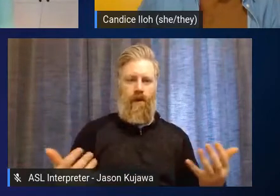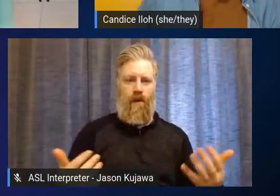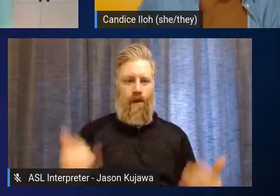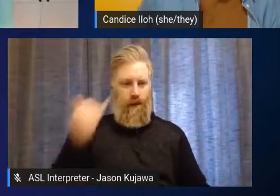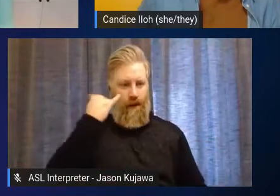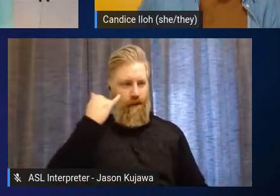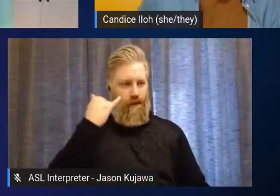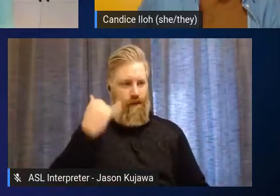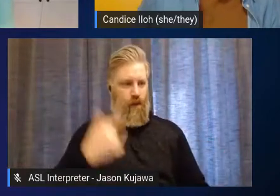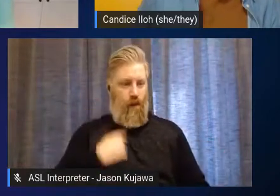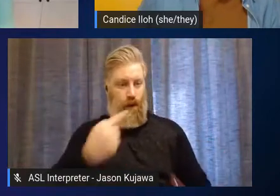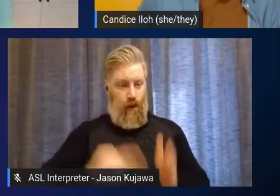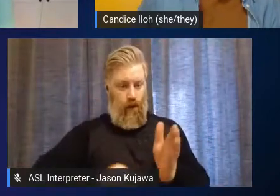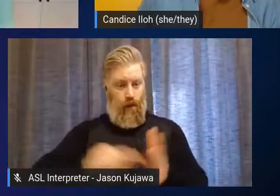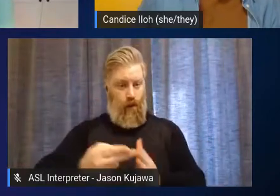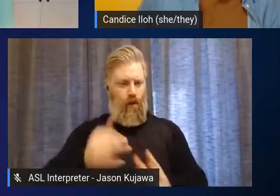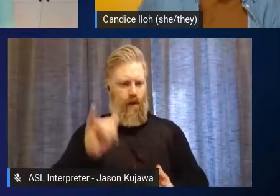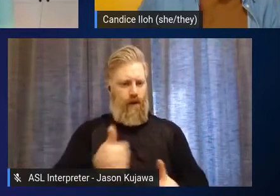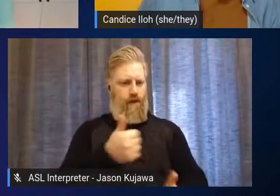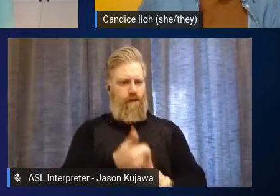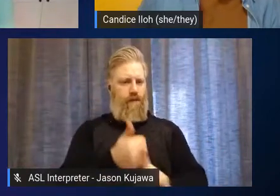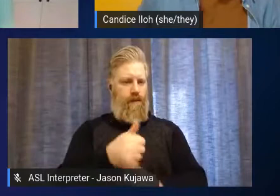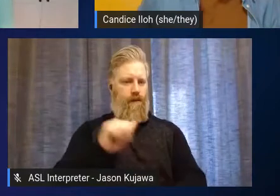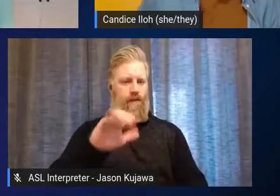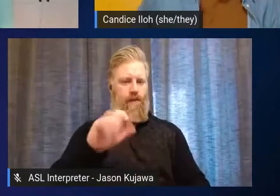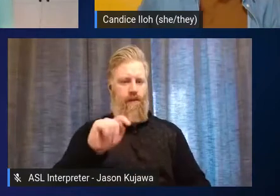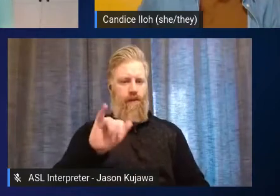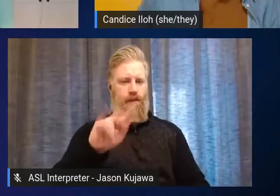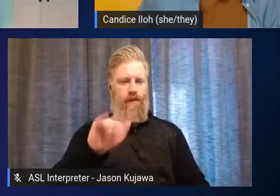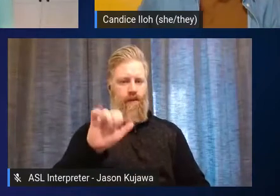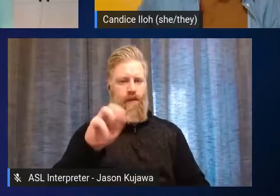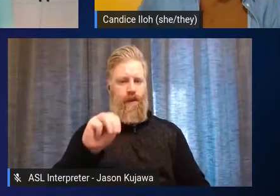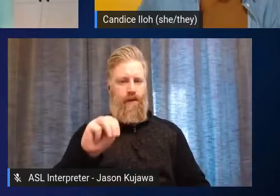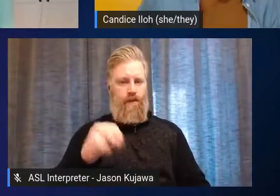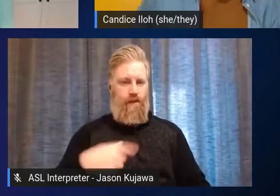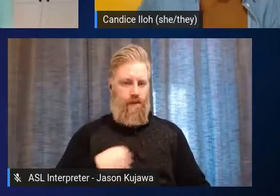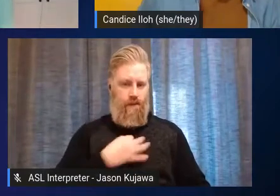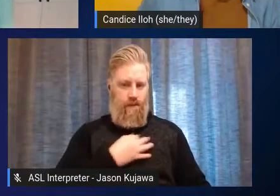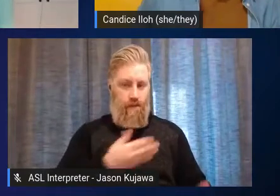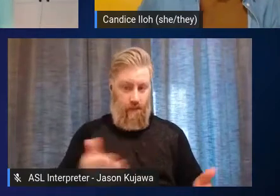truth in itself is a form of activism, but I wonder what other people think.